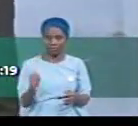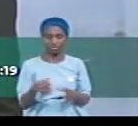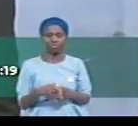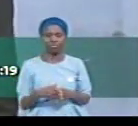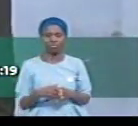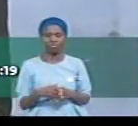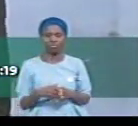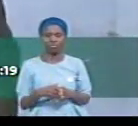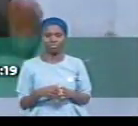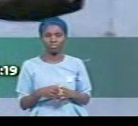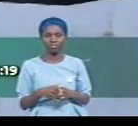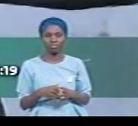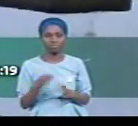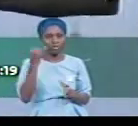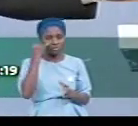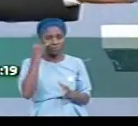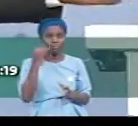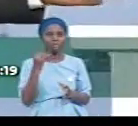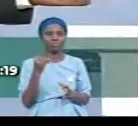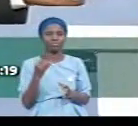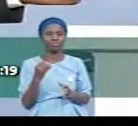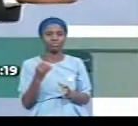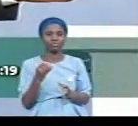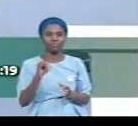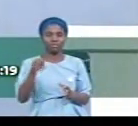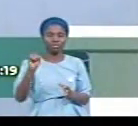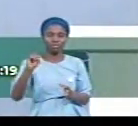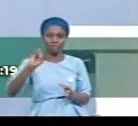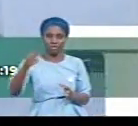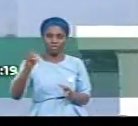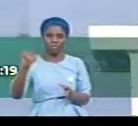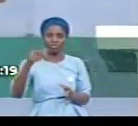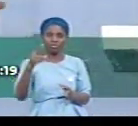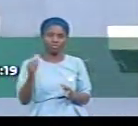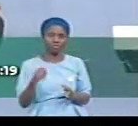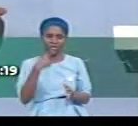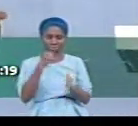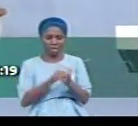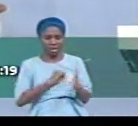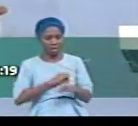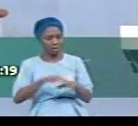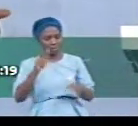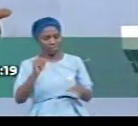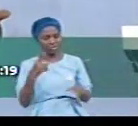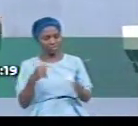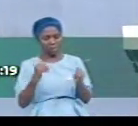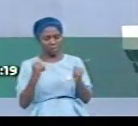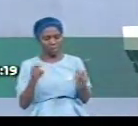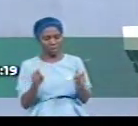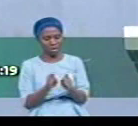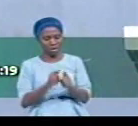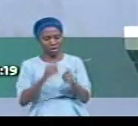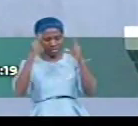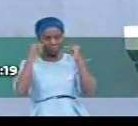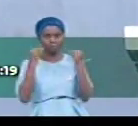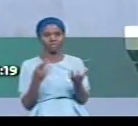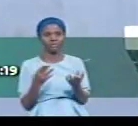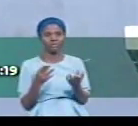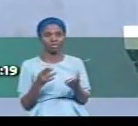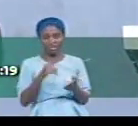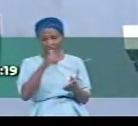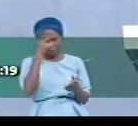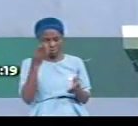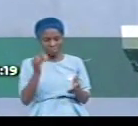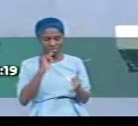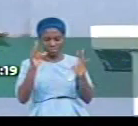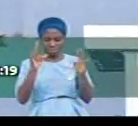same power as Moses had, because there's no Pharaoh now, but the Canaanites were